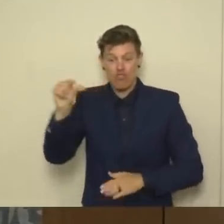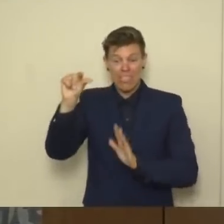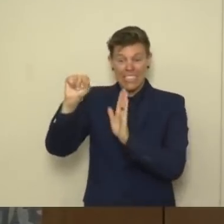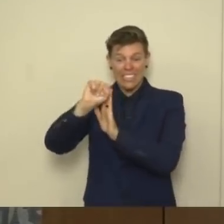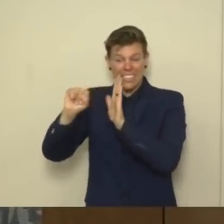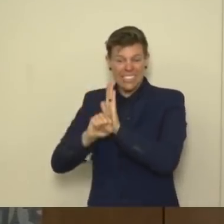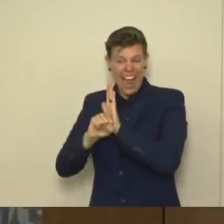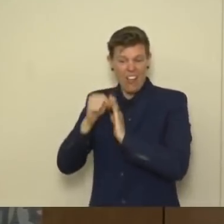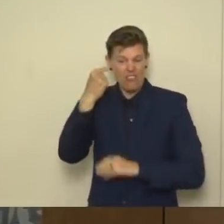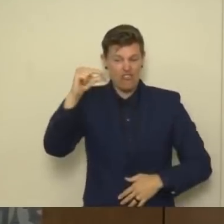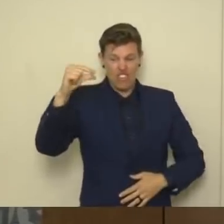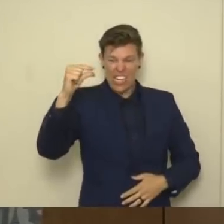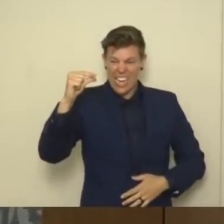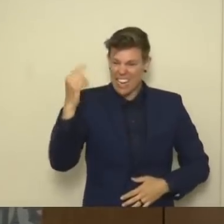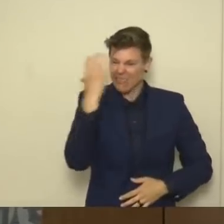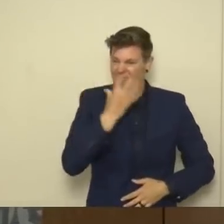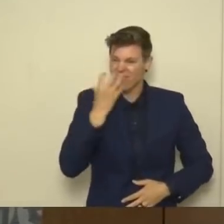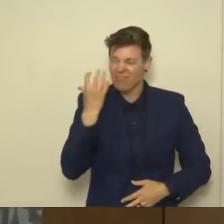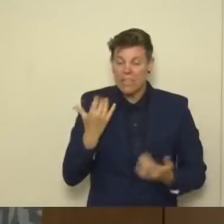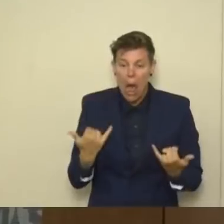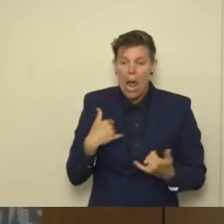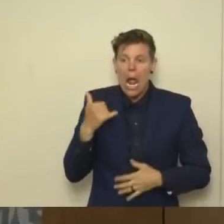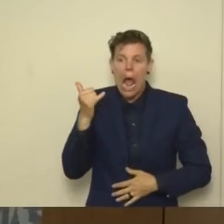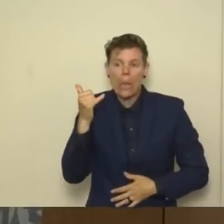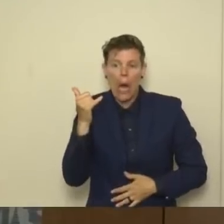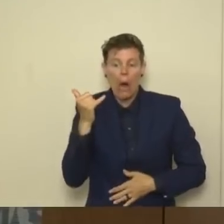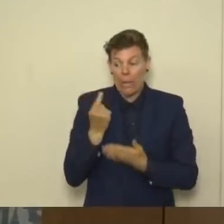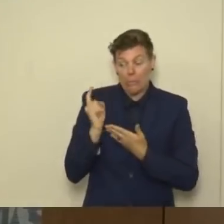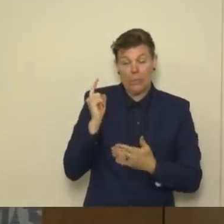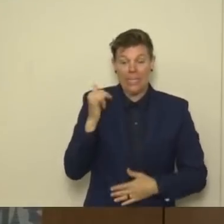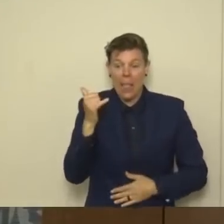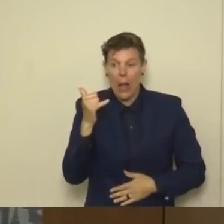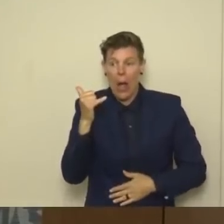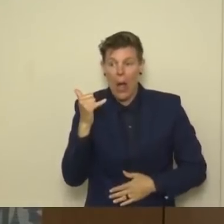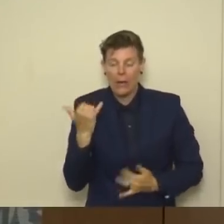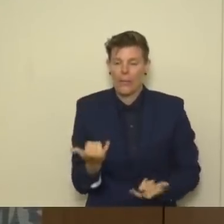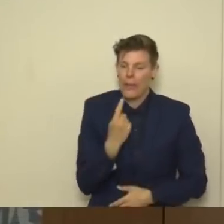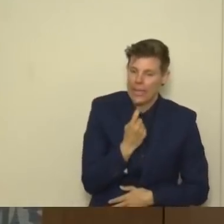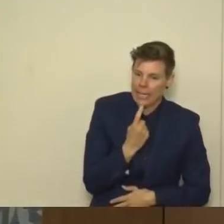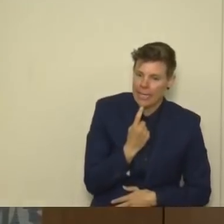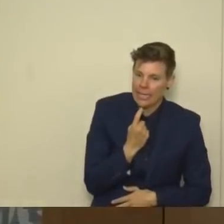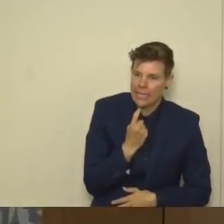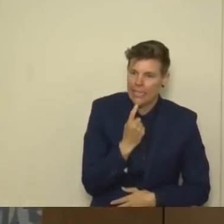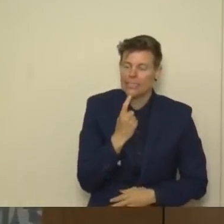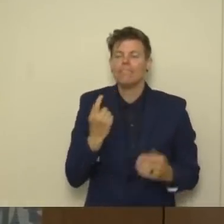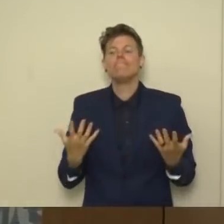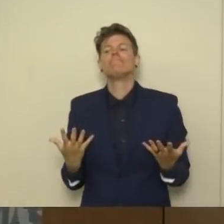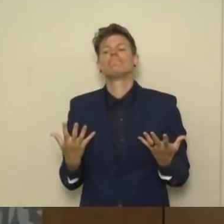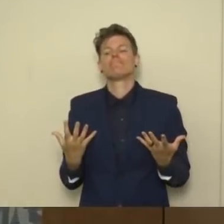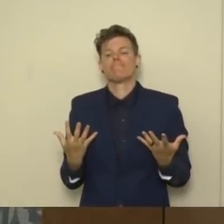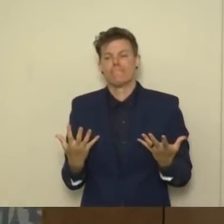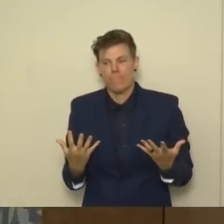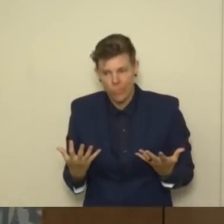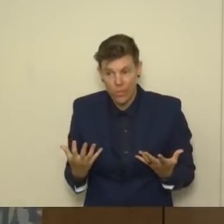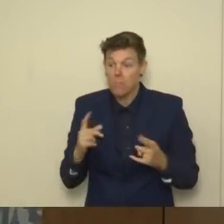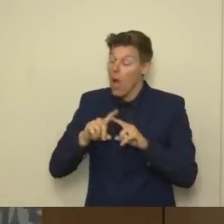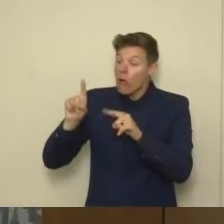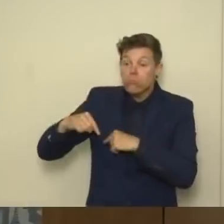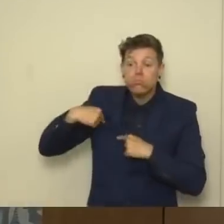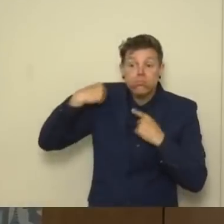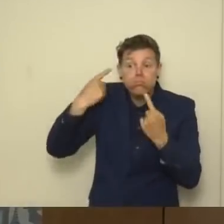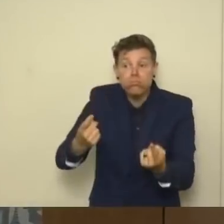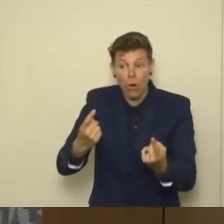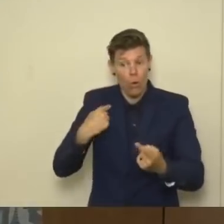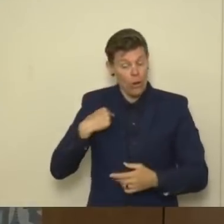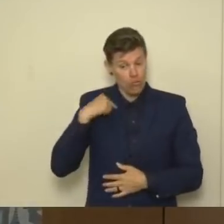were yellow a little bit last week, now we're back red. People are highlighting that New Mexico's done better economically in this challenge, that we've